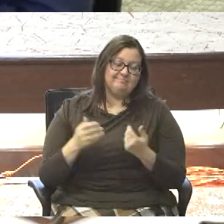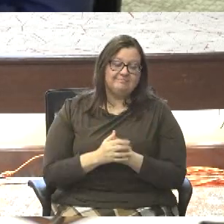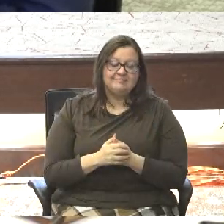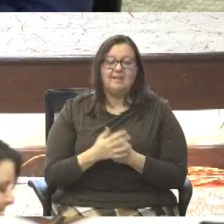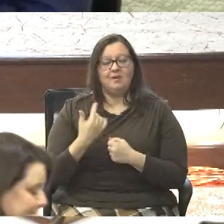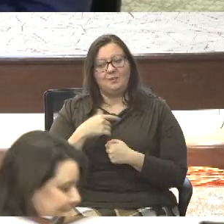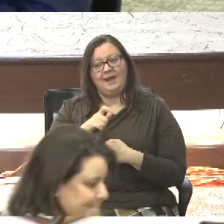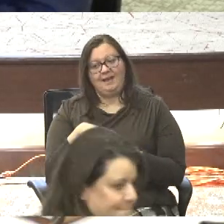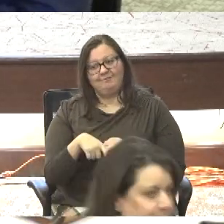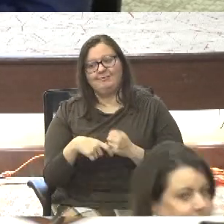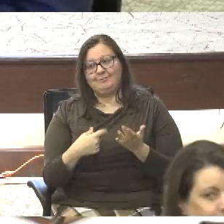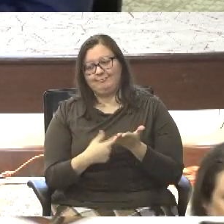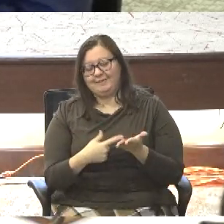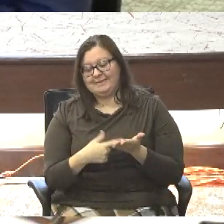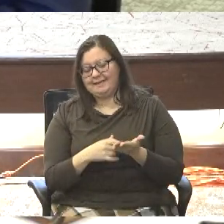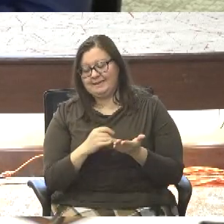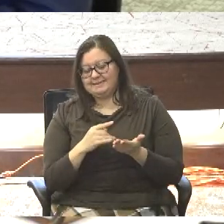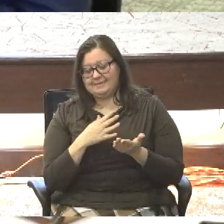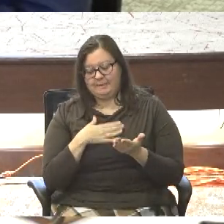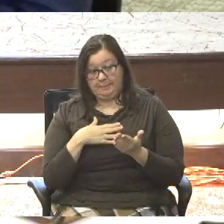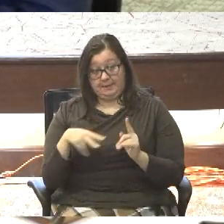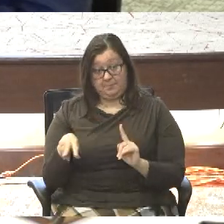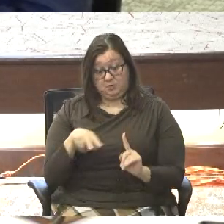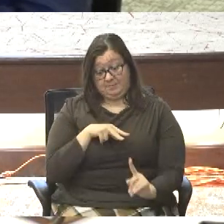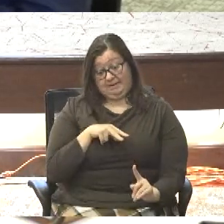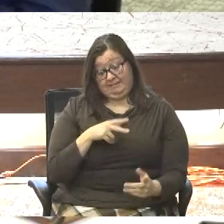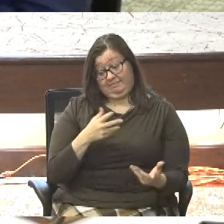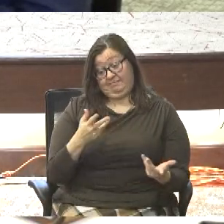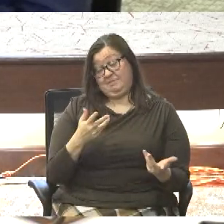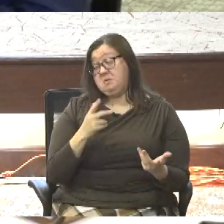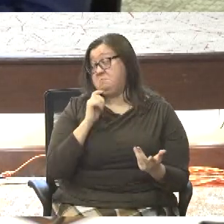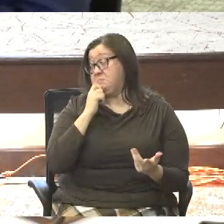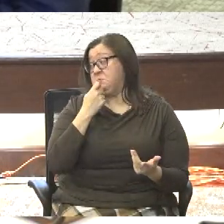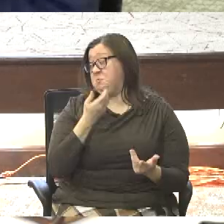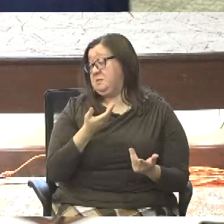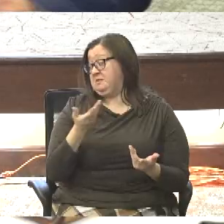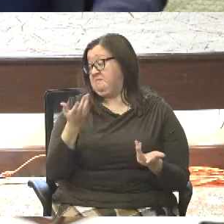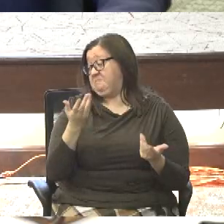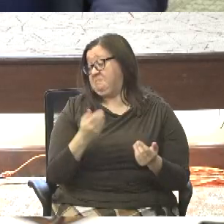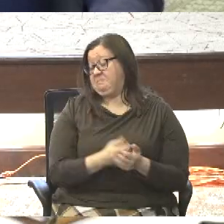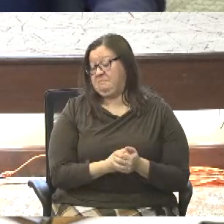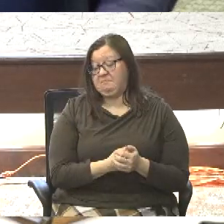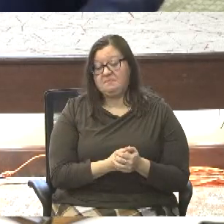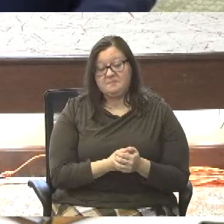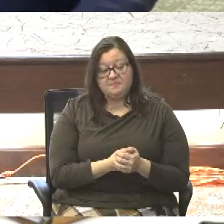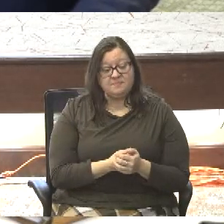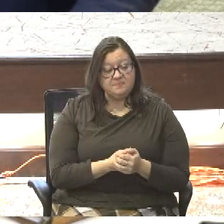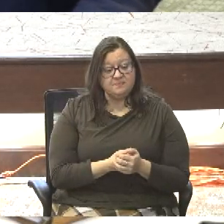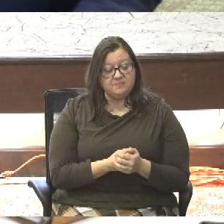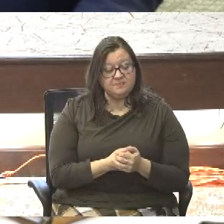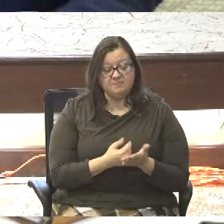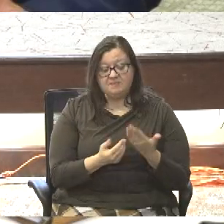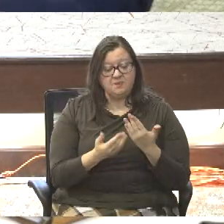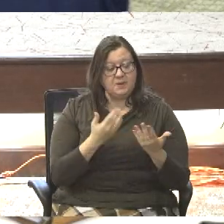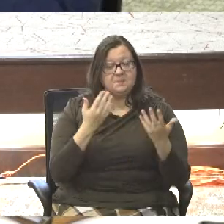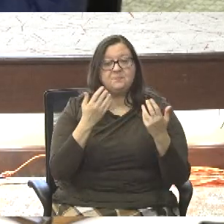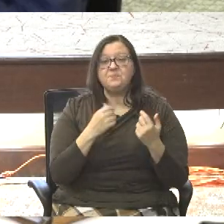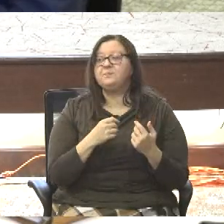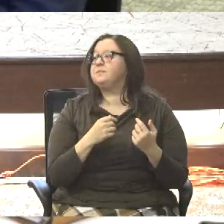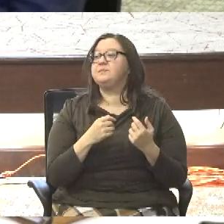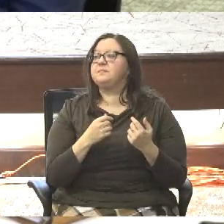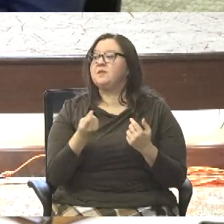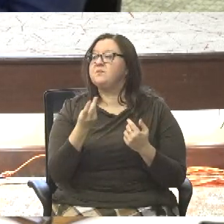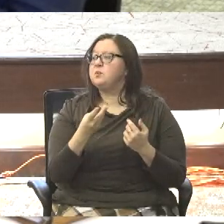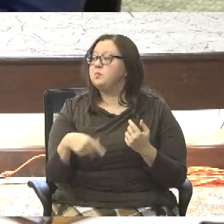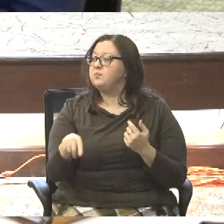got to do it. I mean, from my perspective, we have some pretty neat things to talk about. But in any event, a few